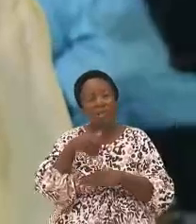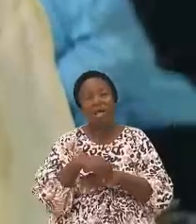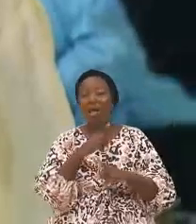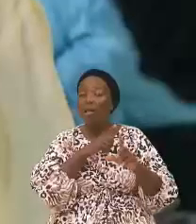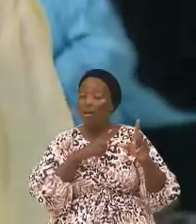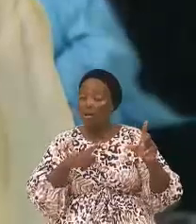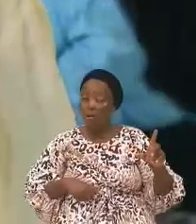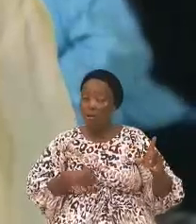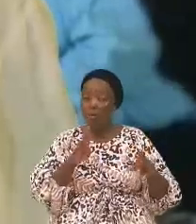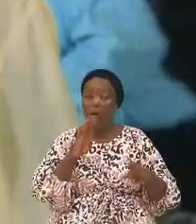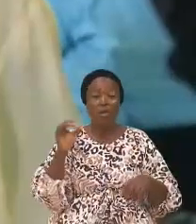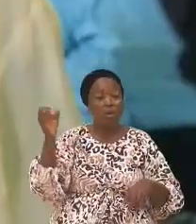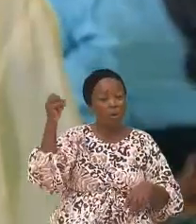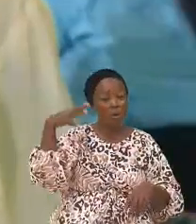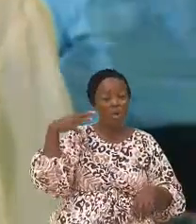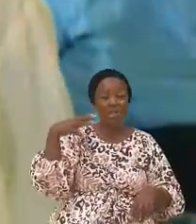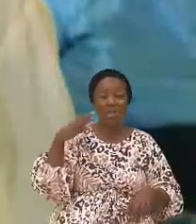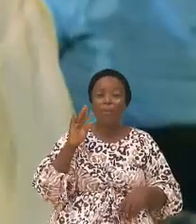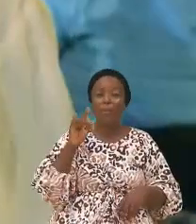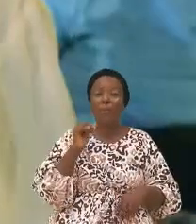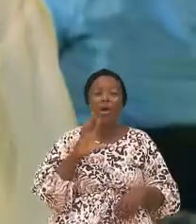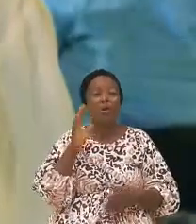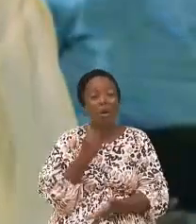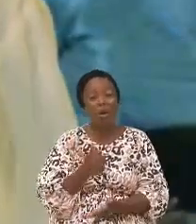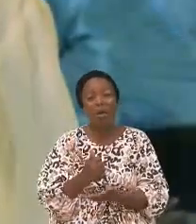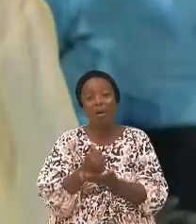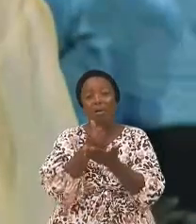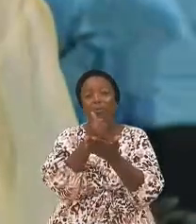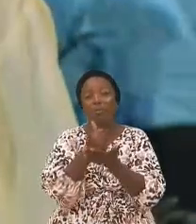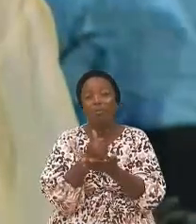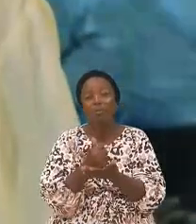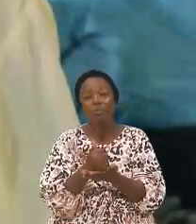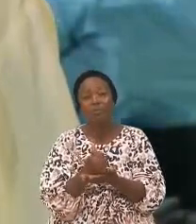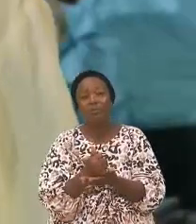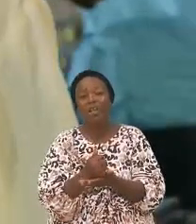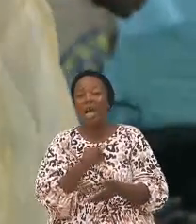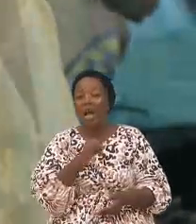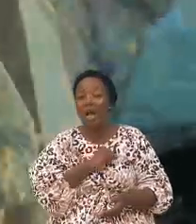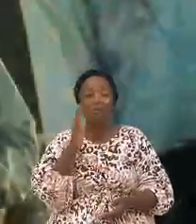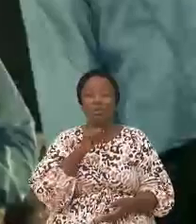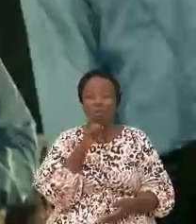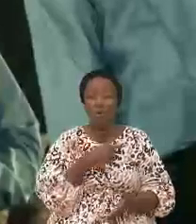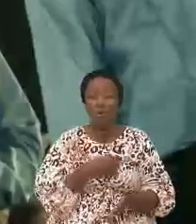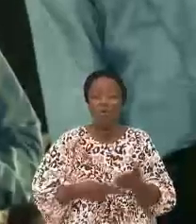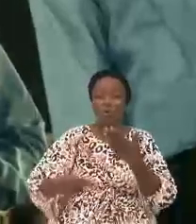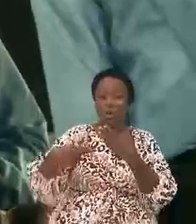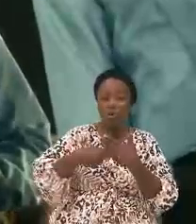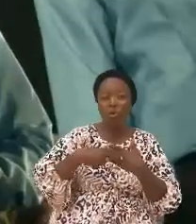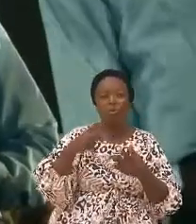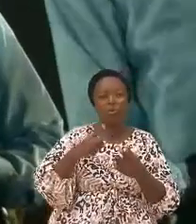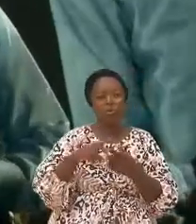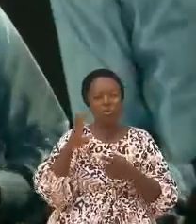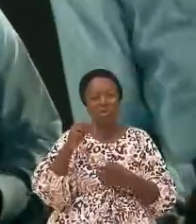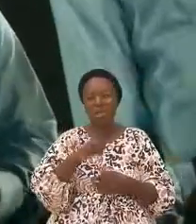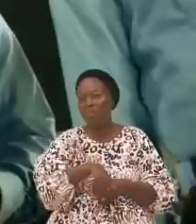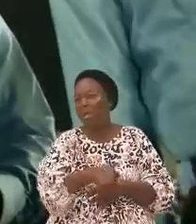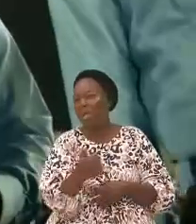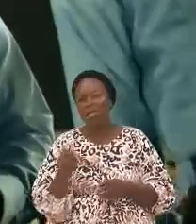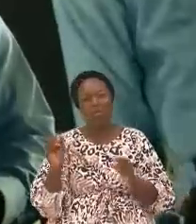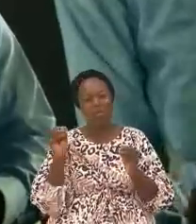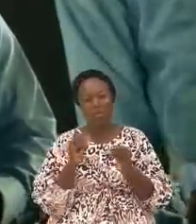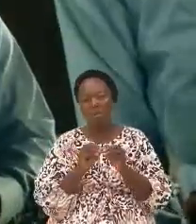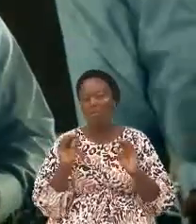tonight, as you forgive me tonight, Lord, by your grace, by your help,